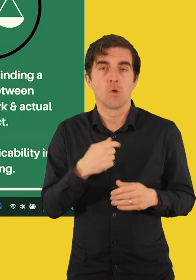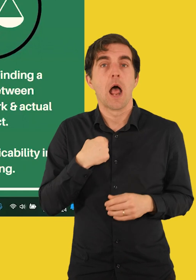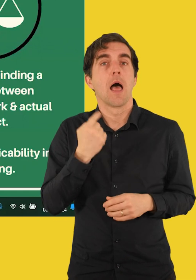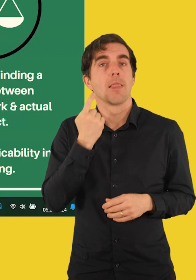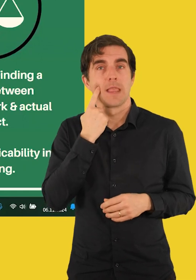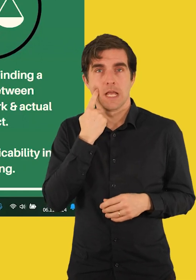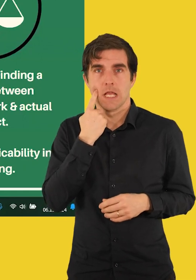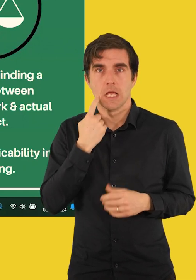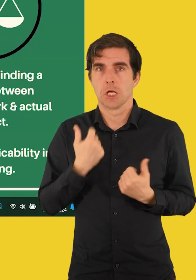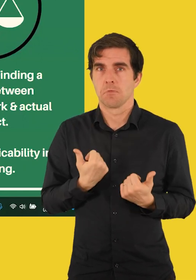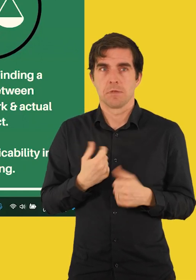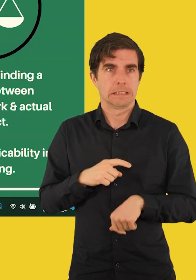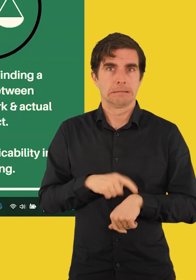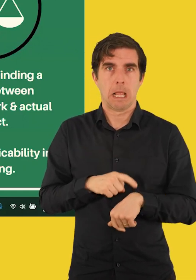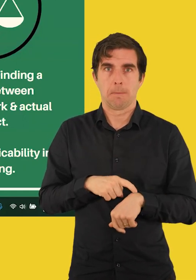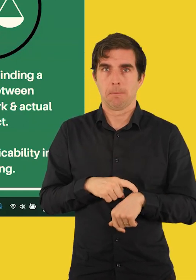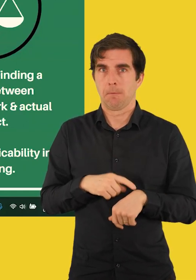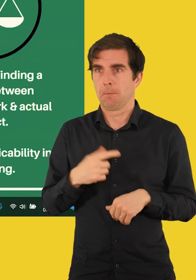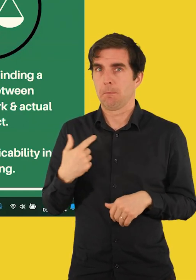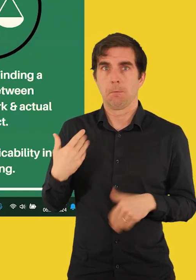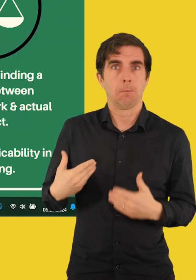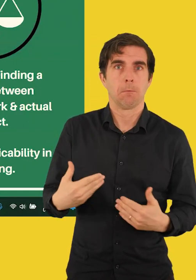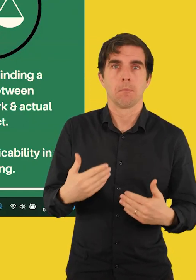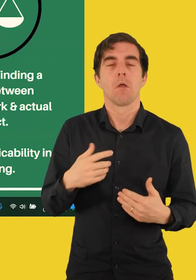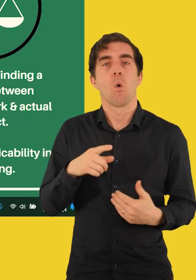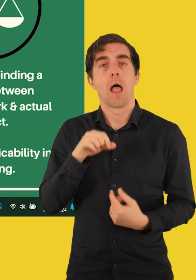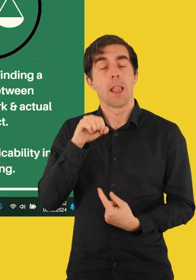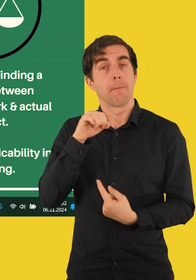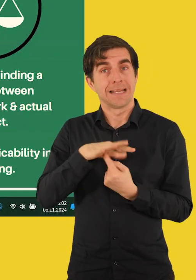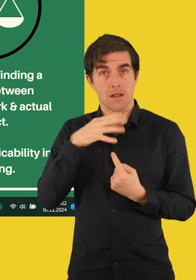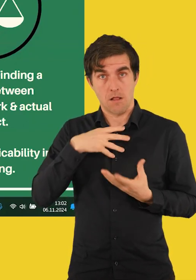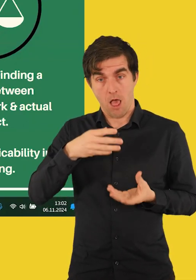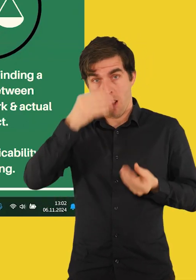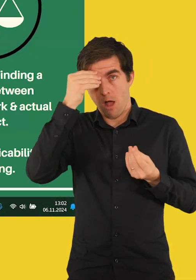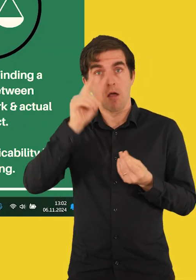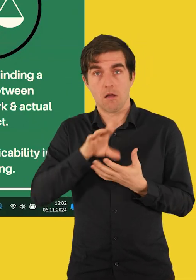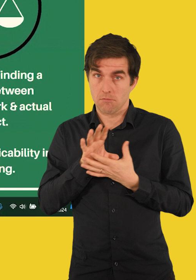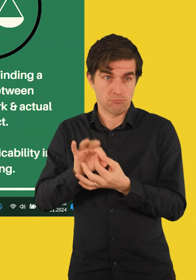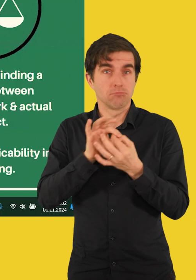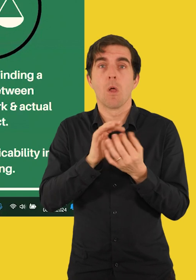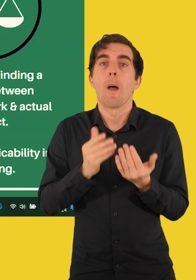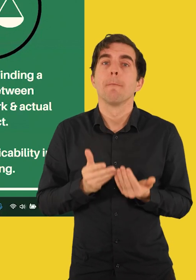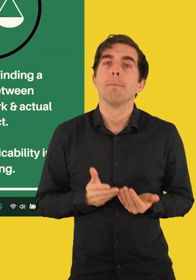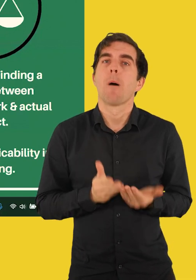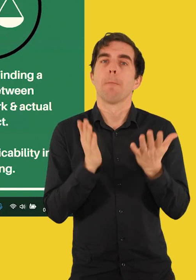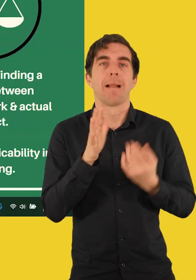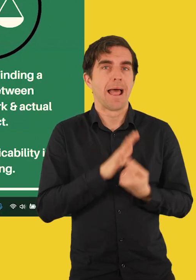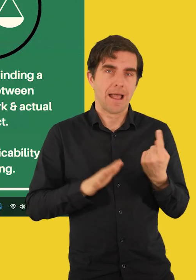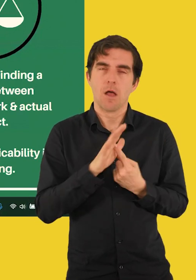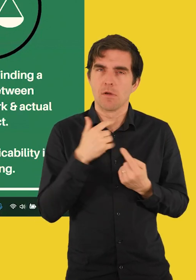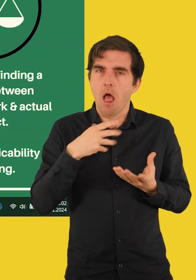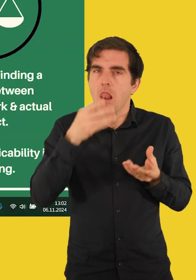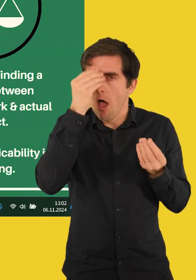I think I'm okay in time, so quickly, just the learnings that we had. The main learnings is while working with the